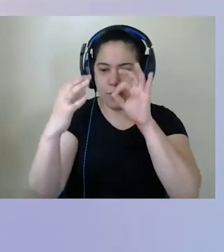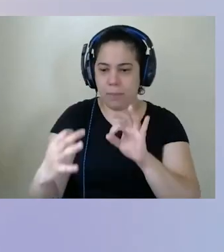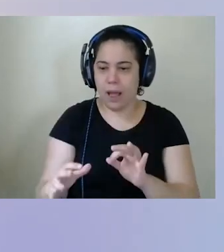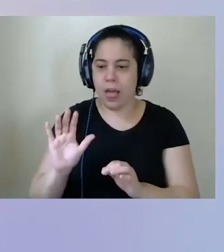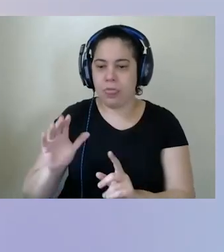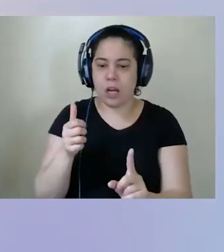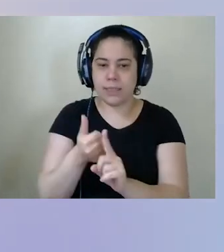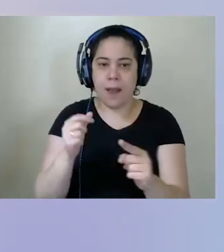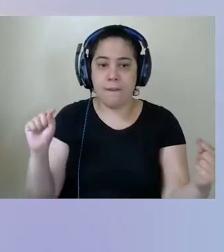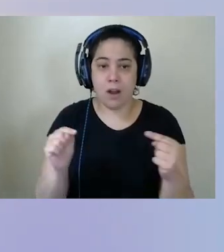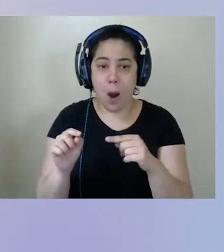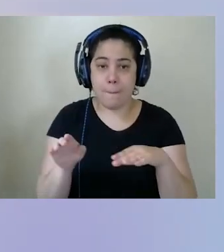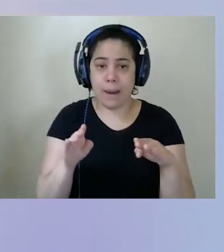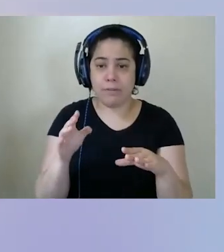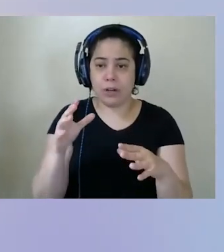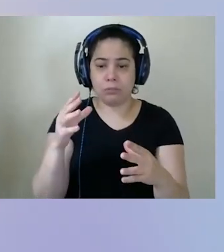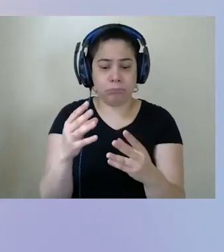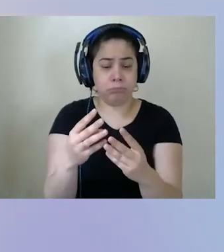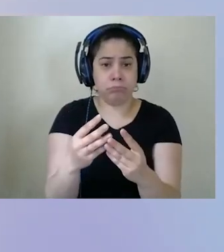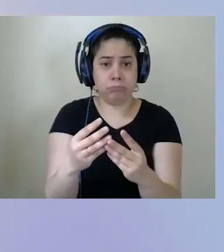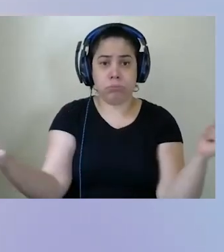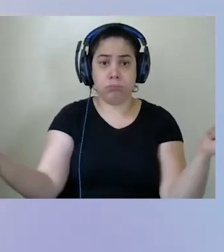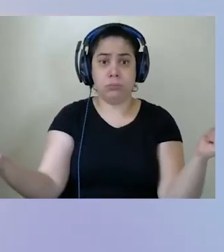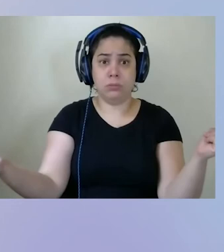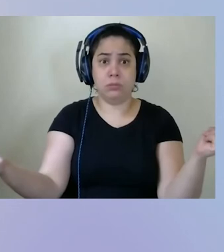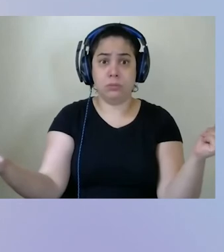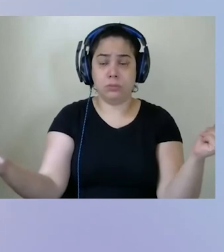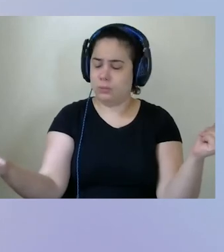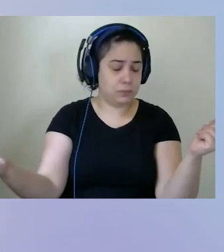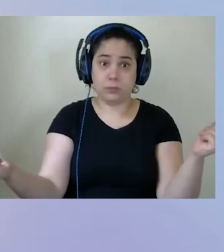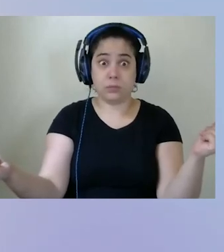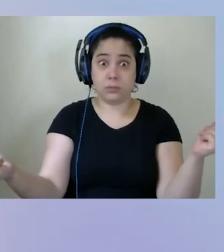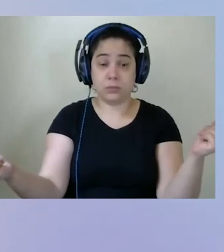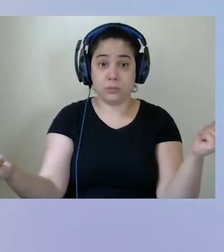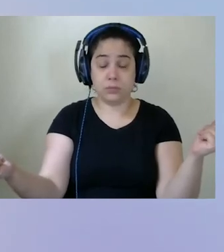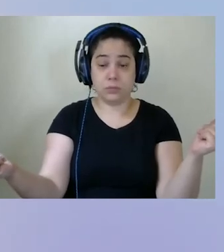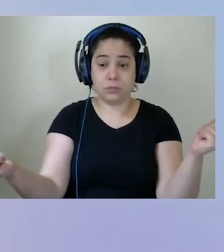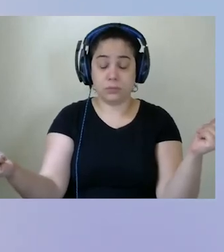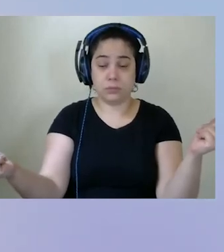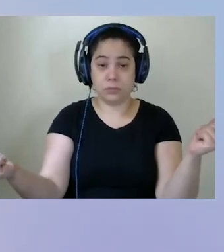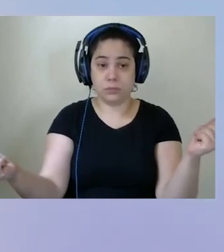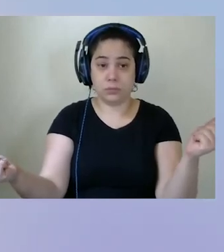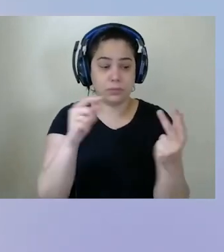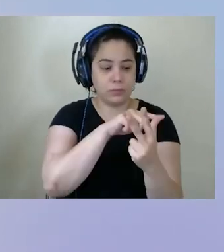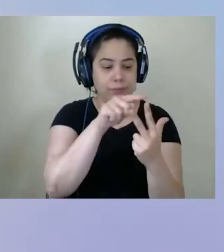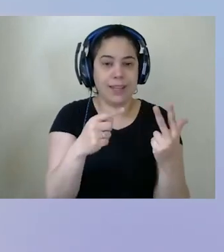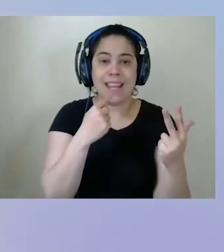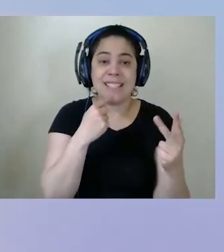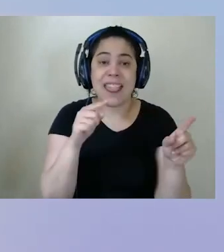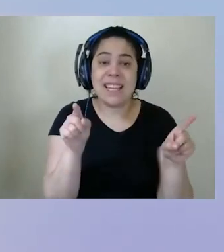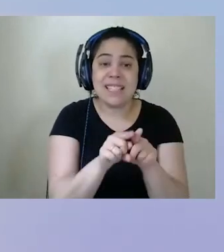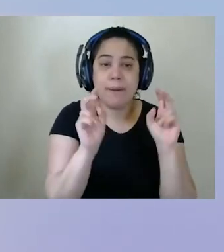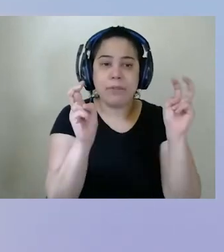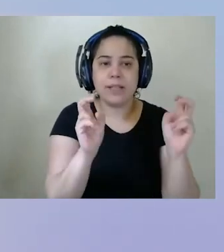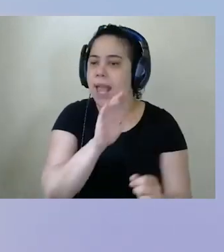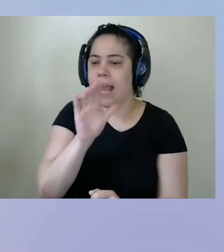behavior had just dried up. And they said, each one used exactly the same phrase, I never